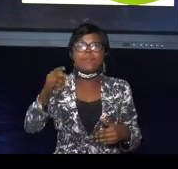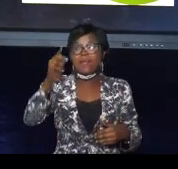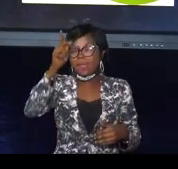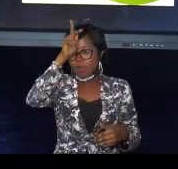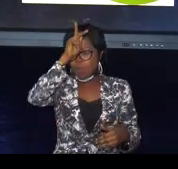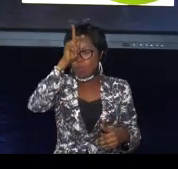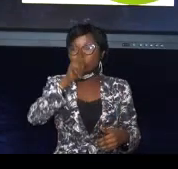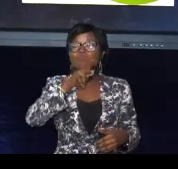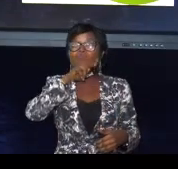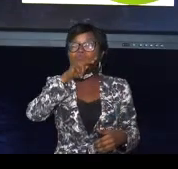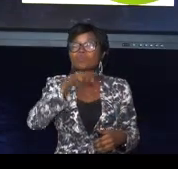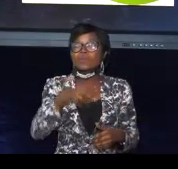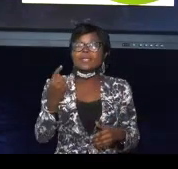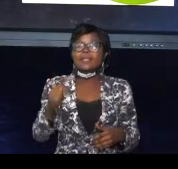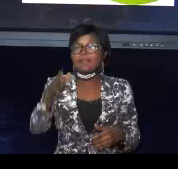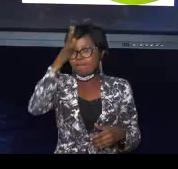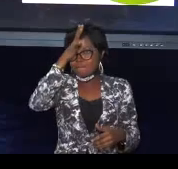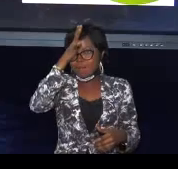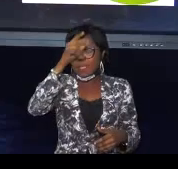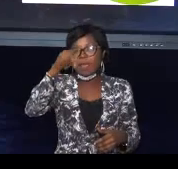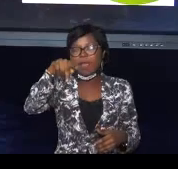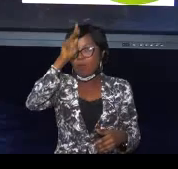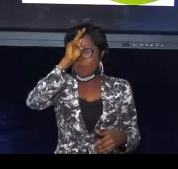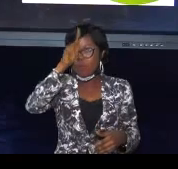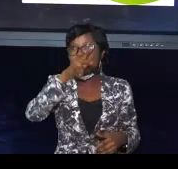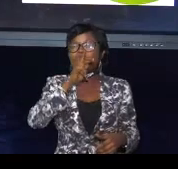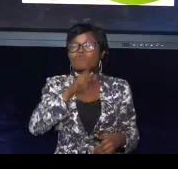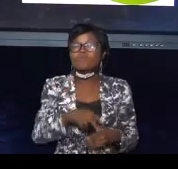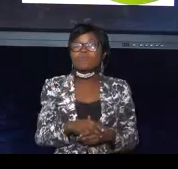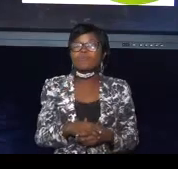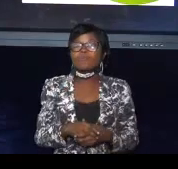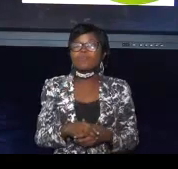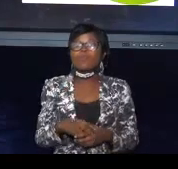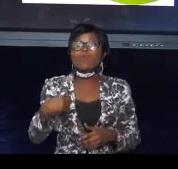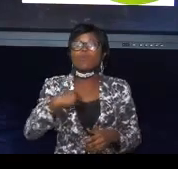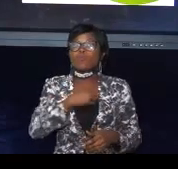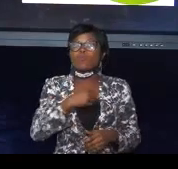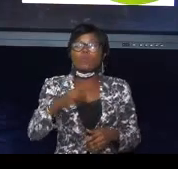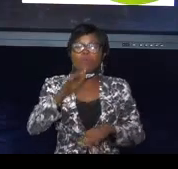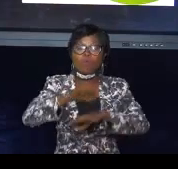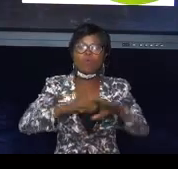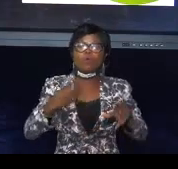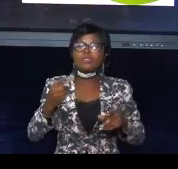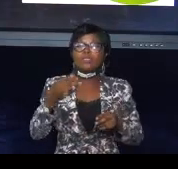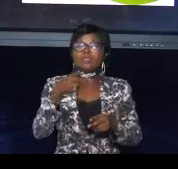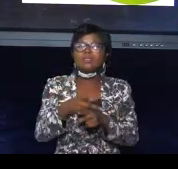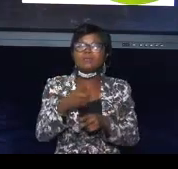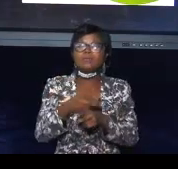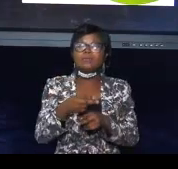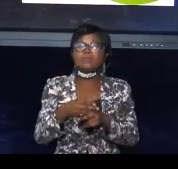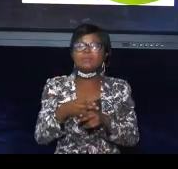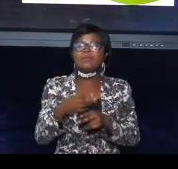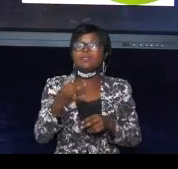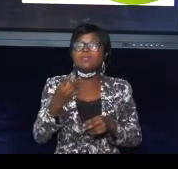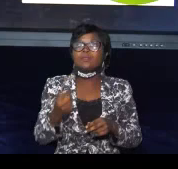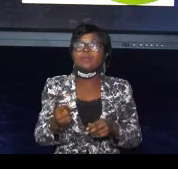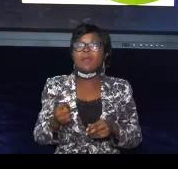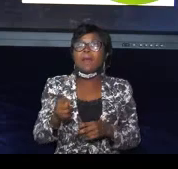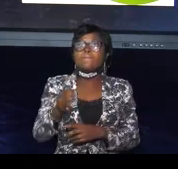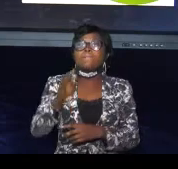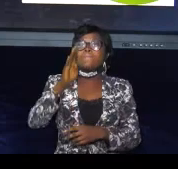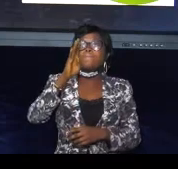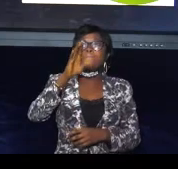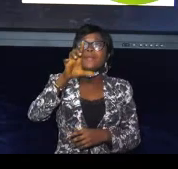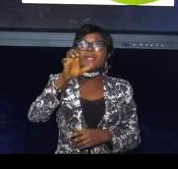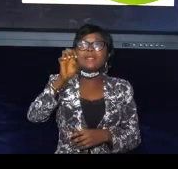is the male, the father goat, the he-goat. We call the name Billy